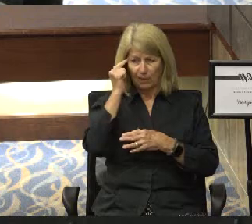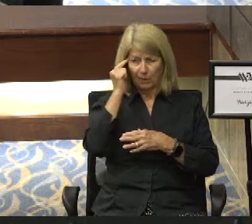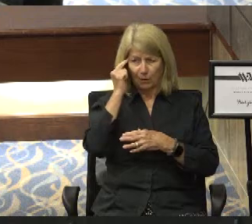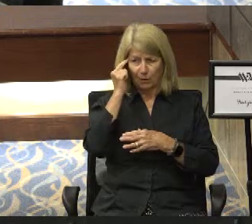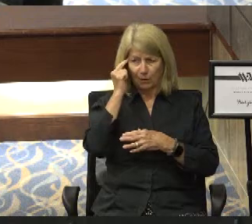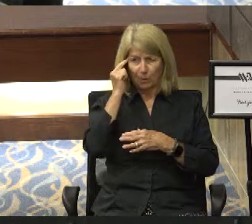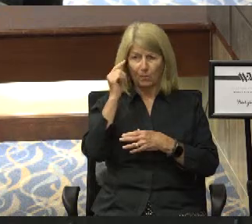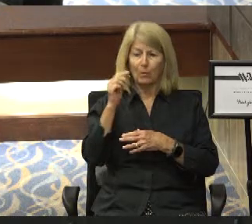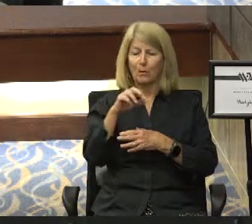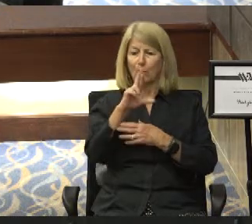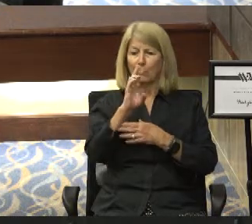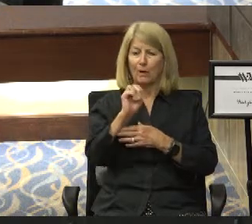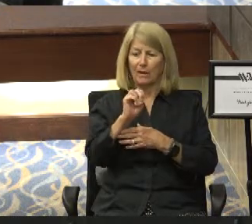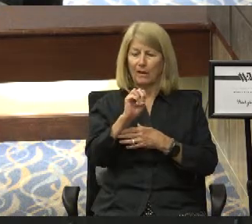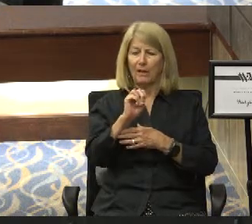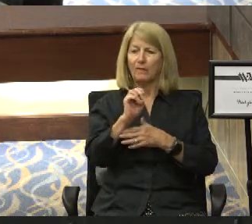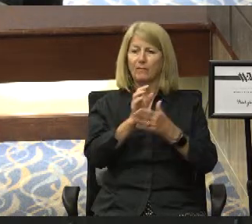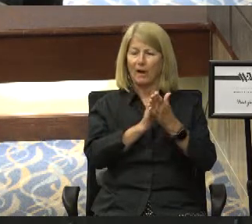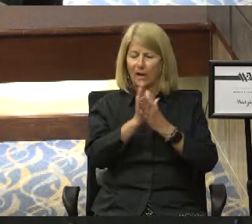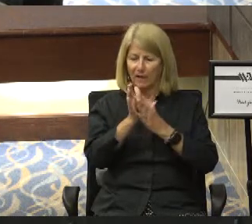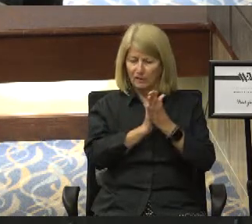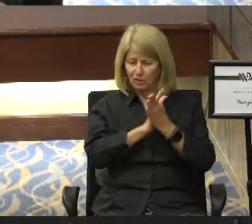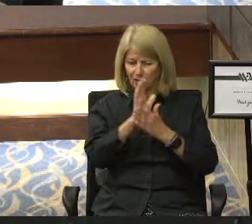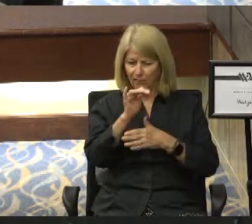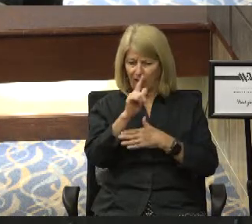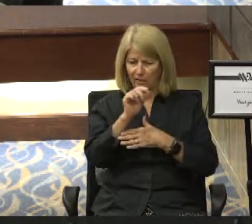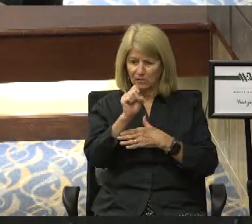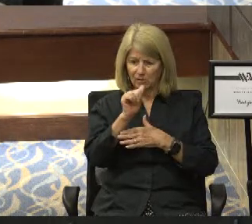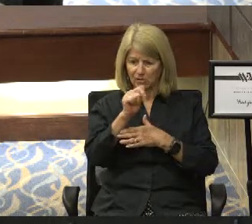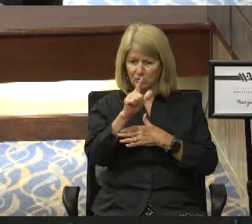of LaSalle know the importance of